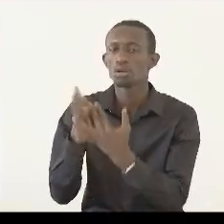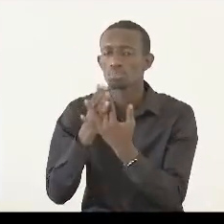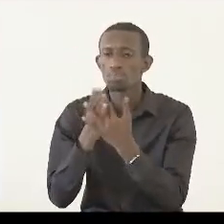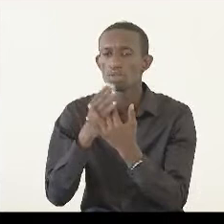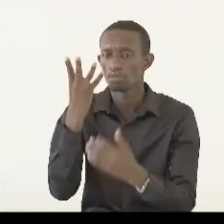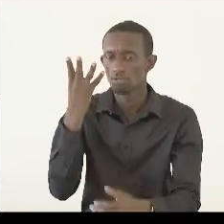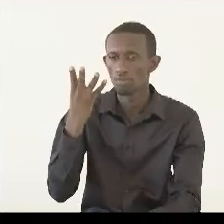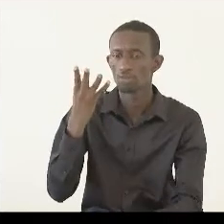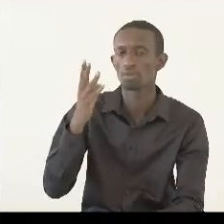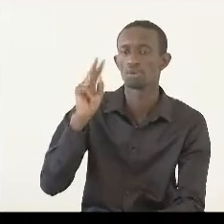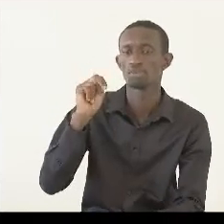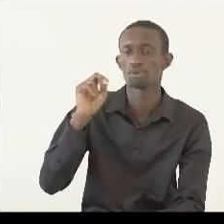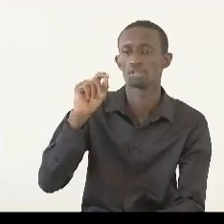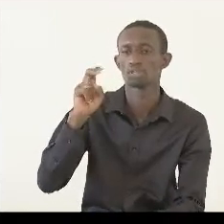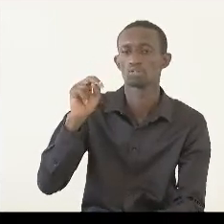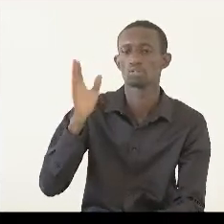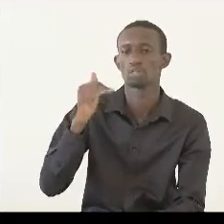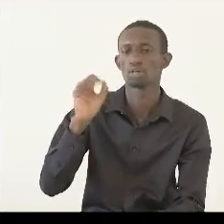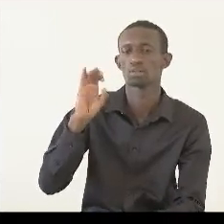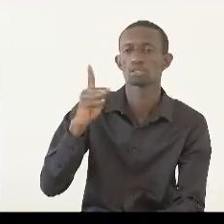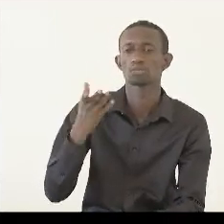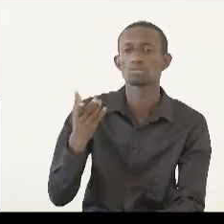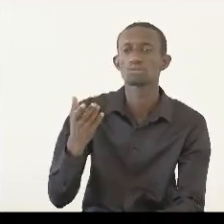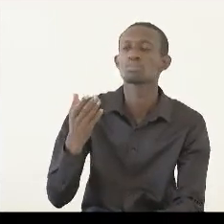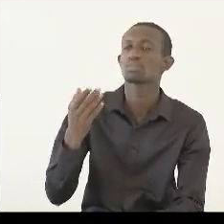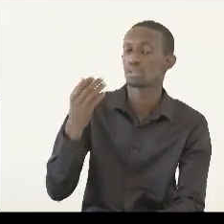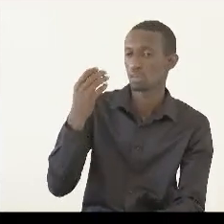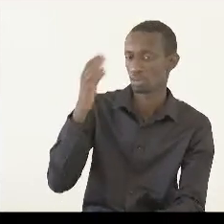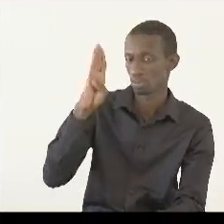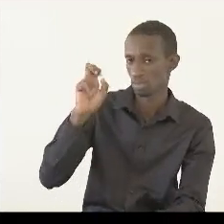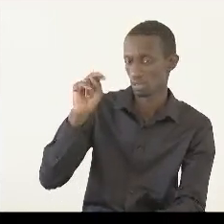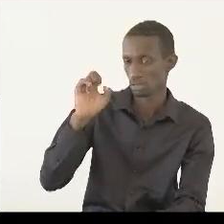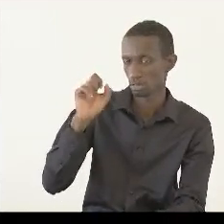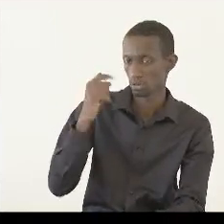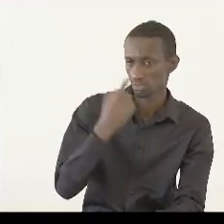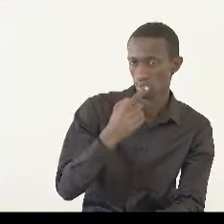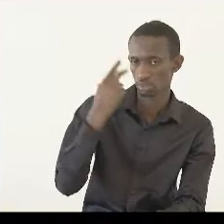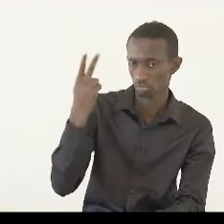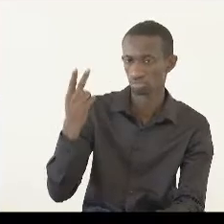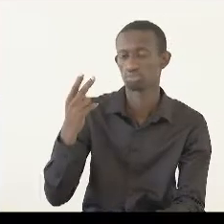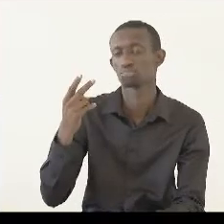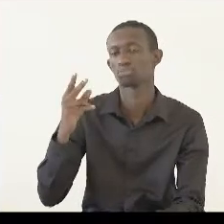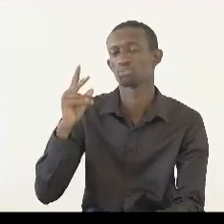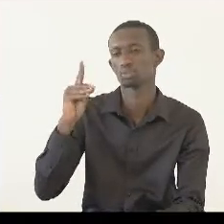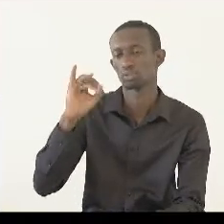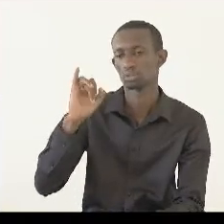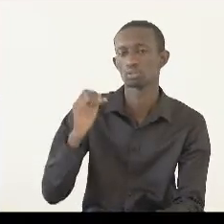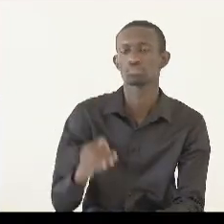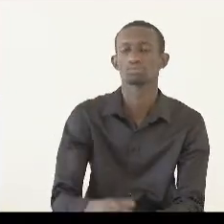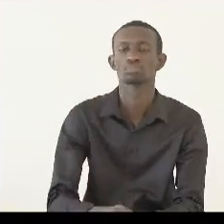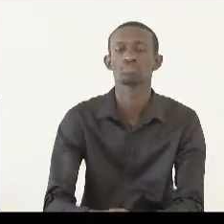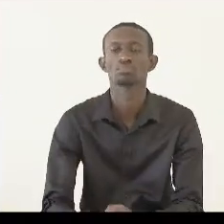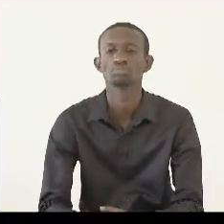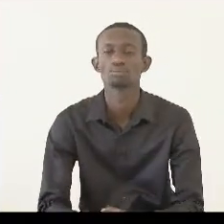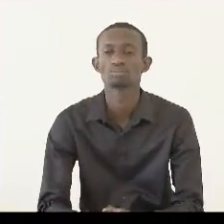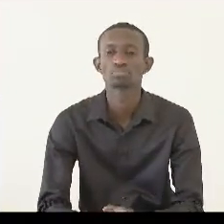4-nitrobenzoic acid, benzene 1,2-dicarboxylic acid. It is commonly known as butyric acid.